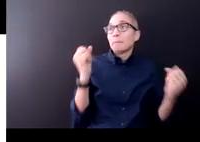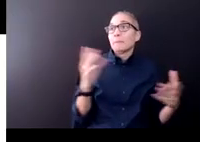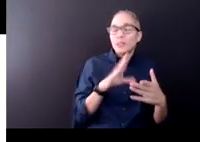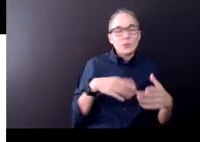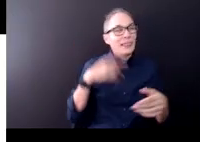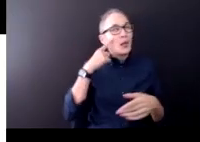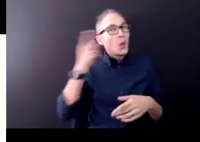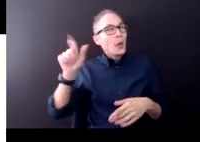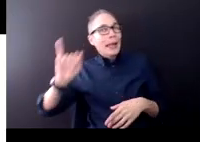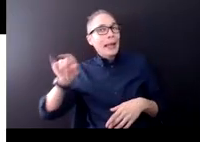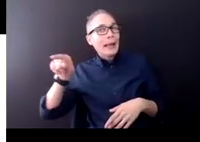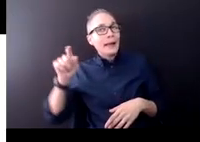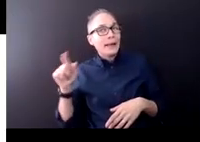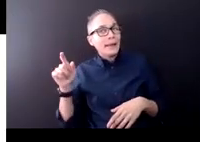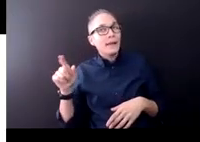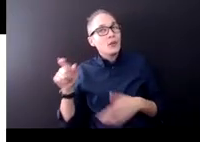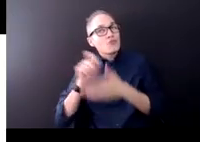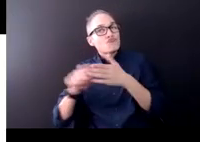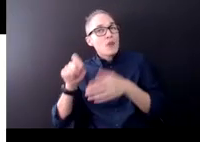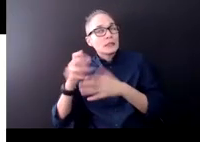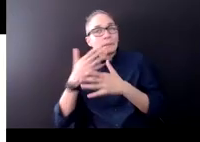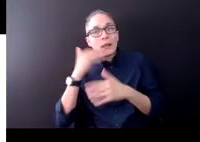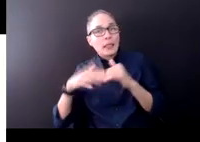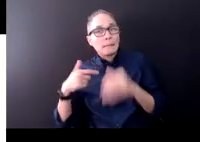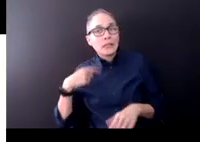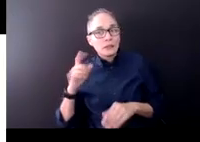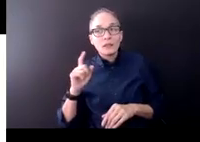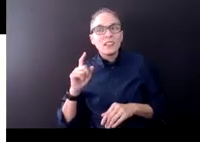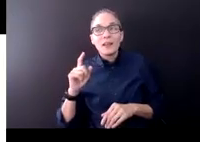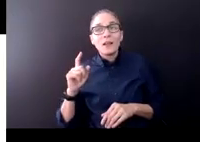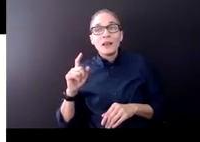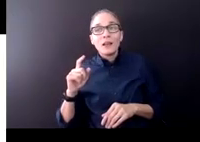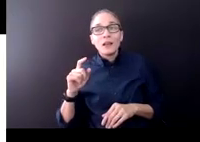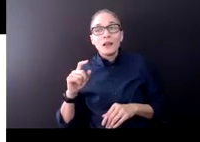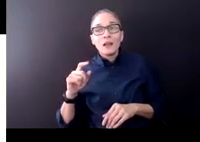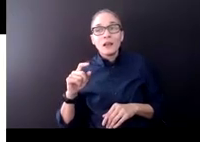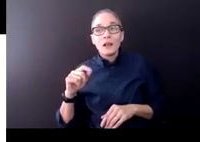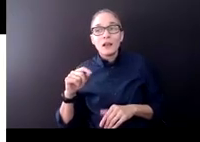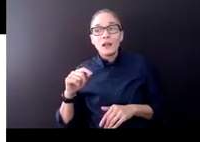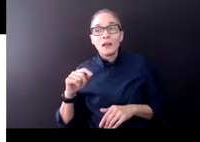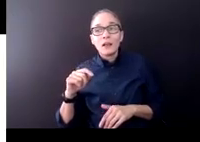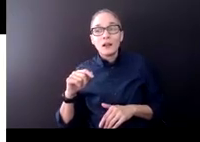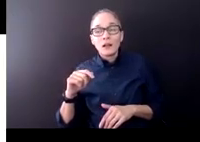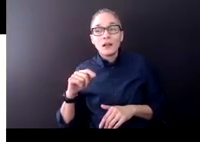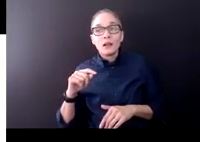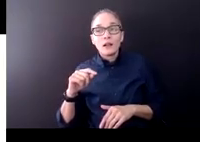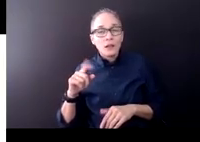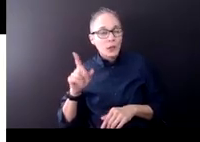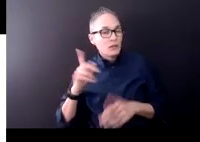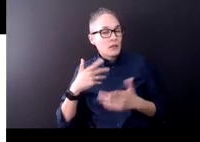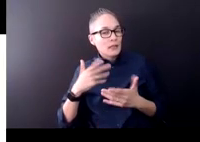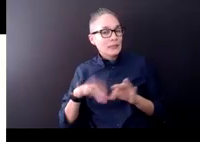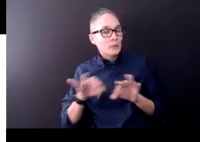well, AI writes the essay so much better than me. And it's important to let them know that there's a clear difference